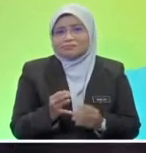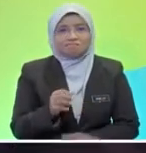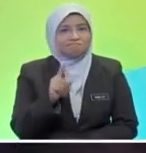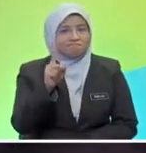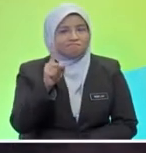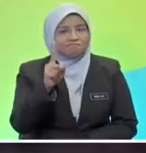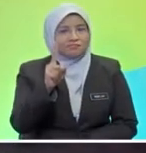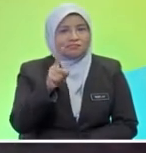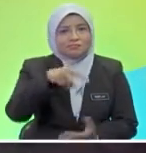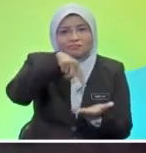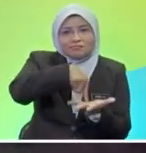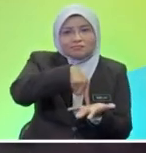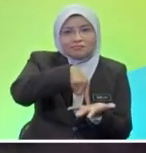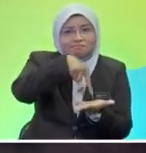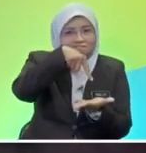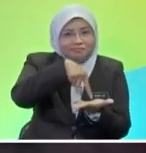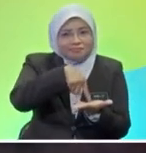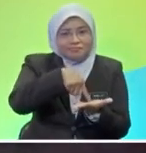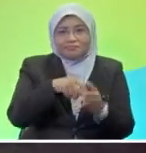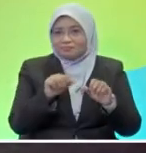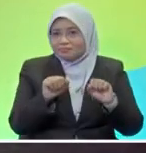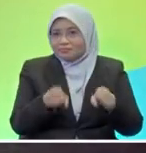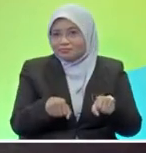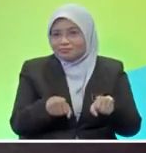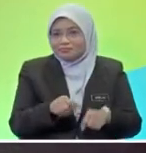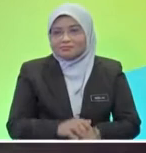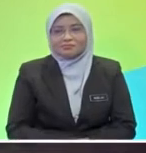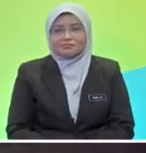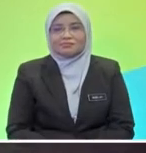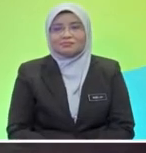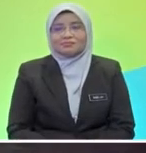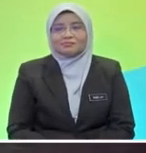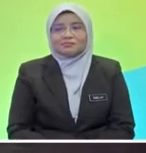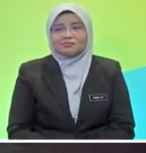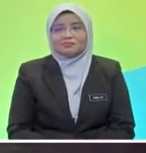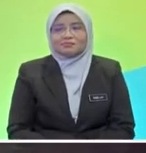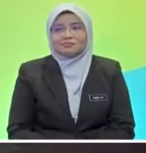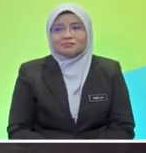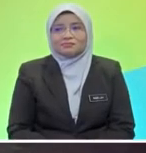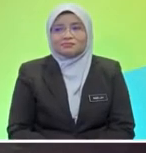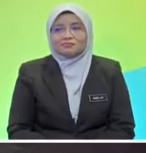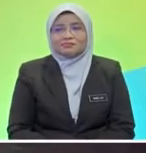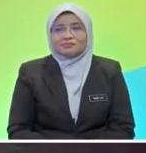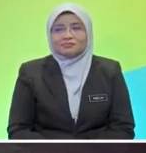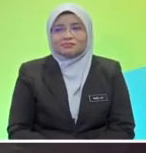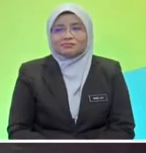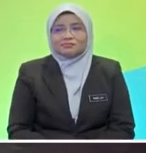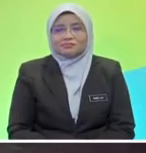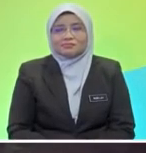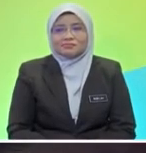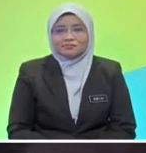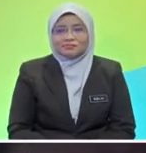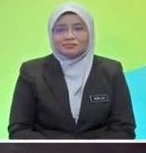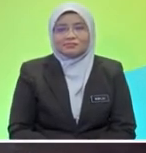one side of stamping, is that one foot? Foot, yes. 1 foot. Mm-hmm. Two? 2 feet. 2 feet,